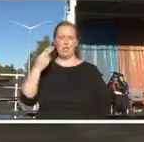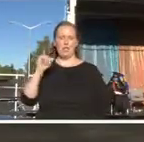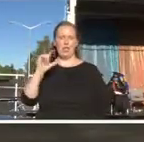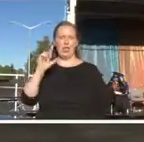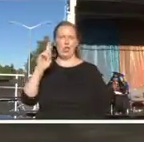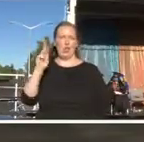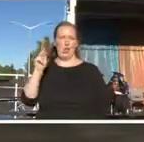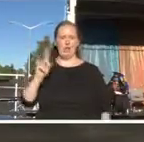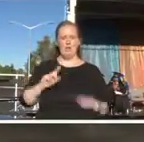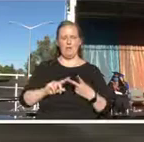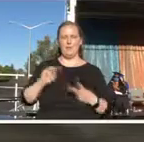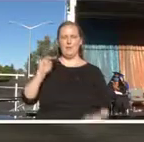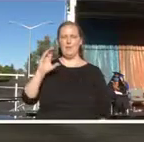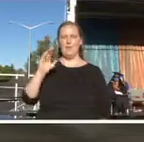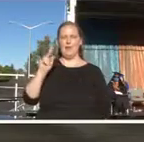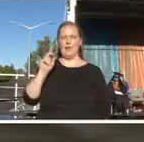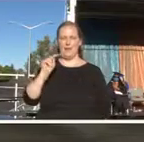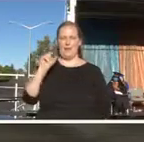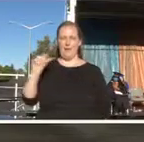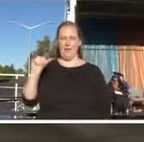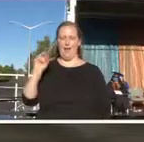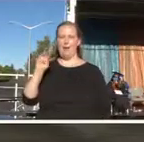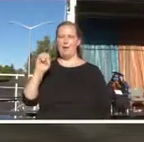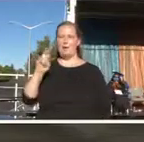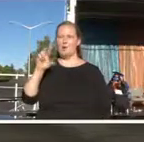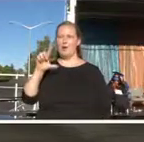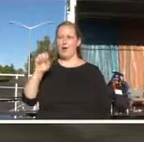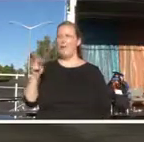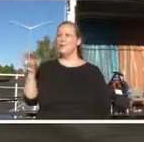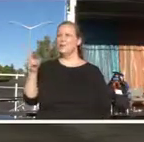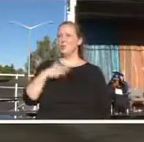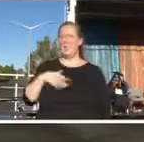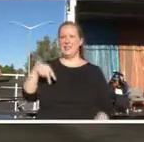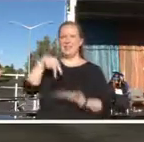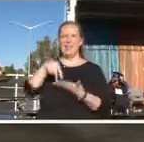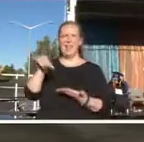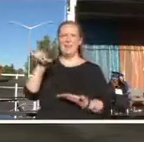and McKenna Merle. Can you stand too?